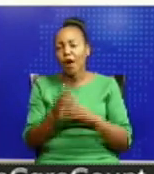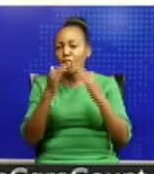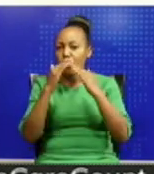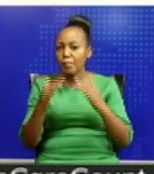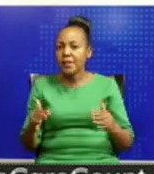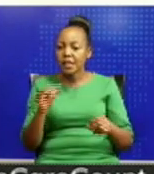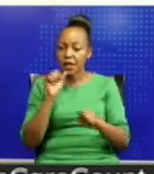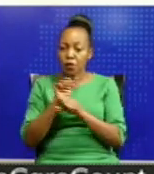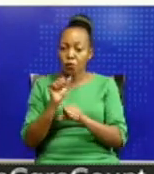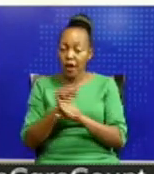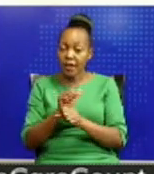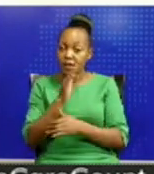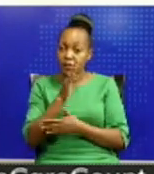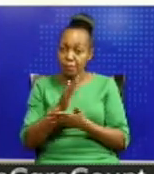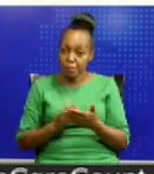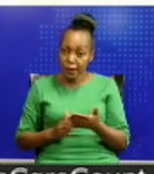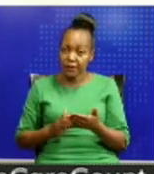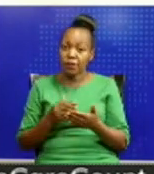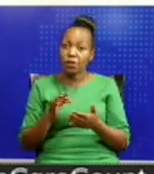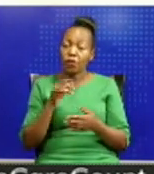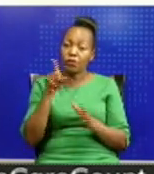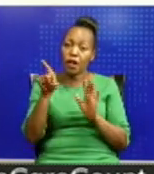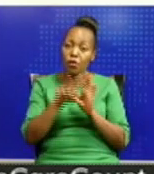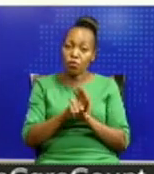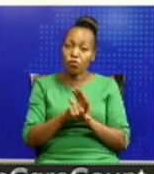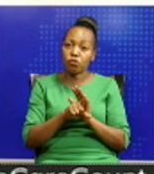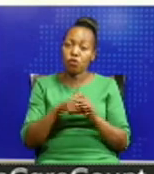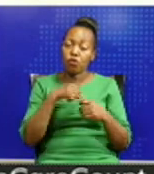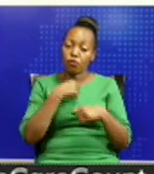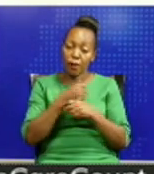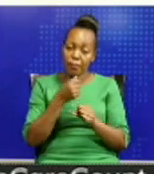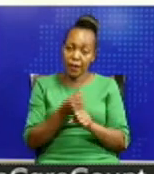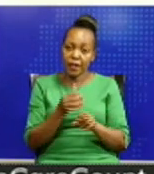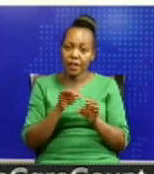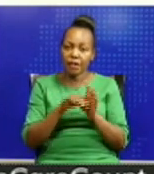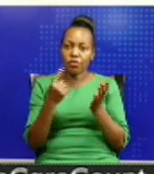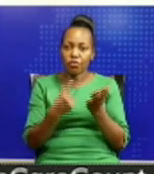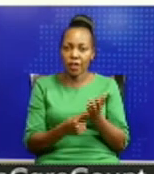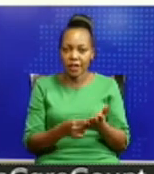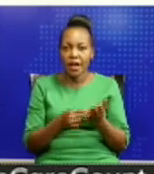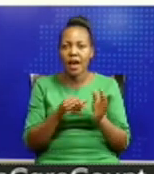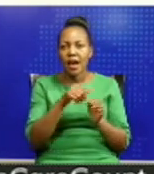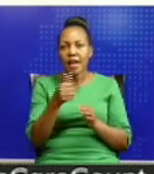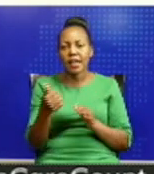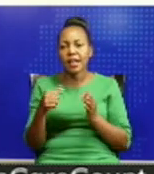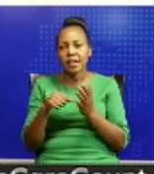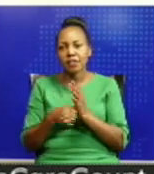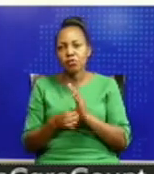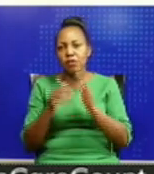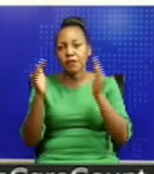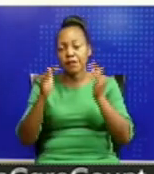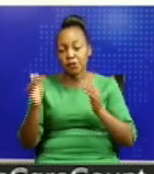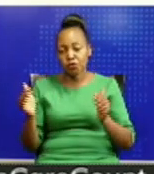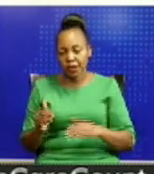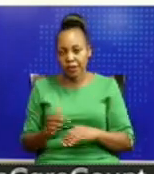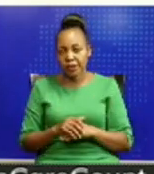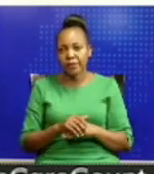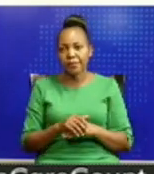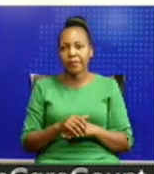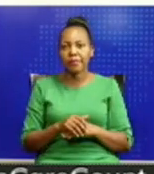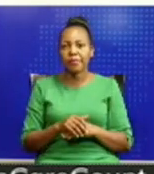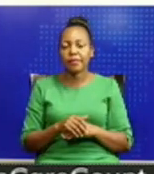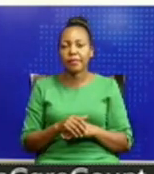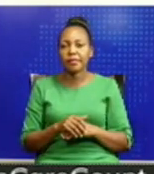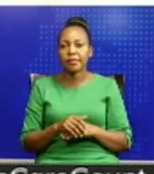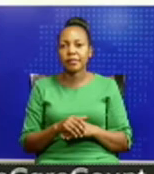domestic work is part and partial of the laws that you are putting in place. Look at the issue of infrastructure, which really affect